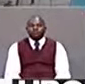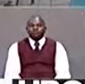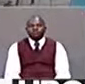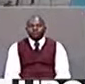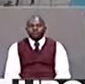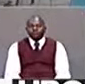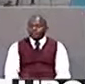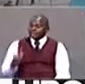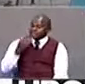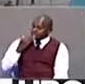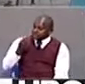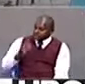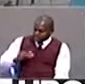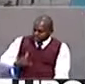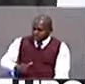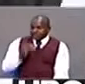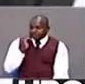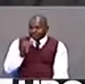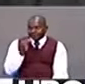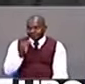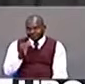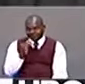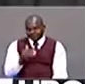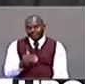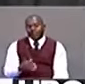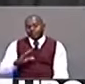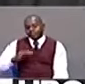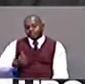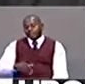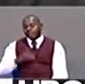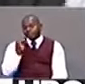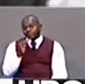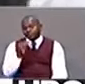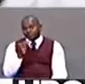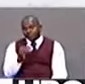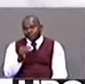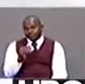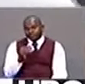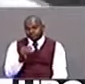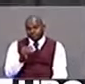Thank you, Madam Speaker. Madam Speaker,